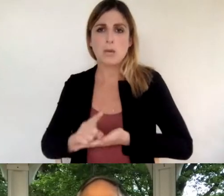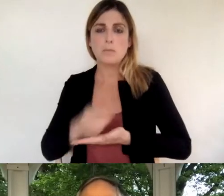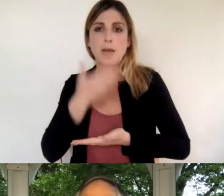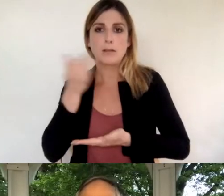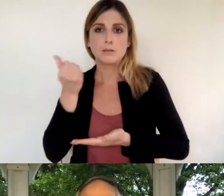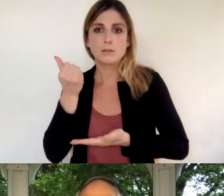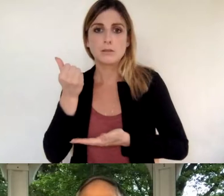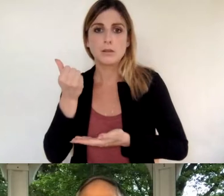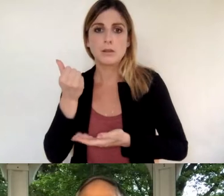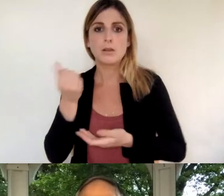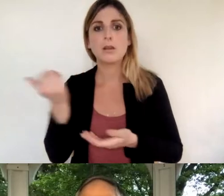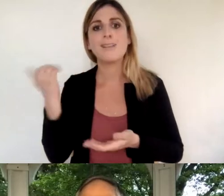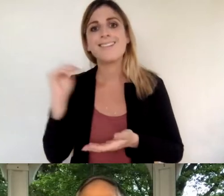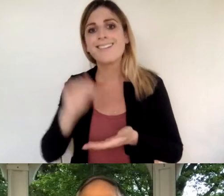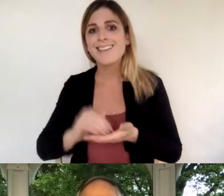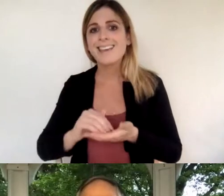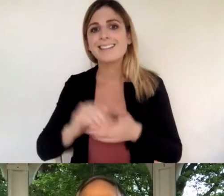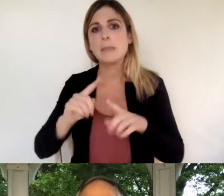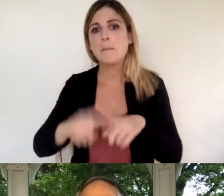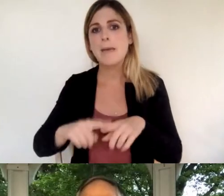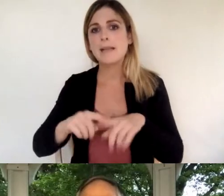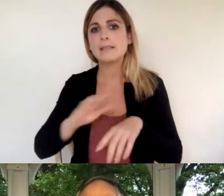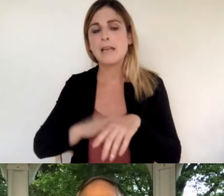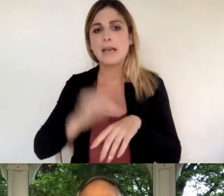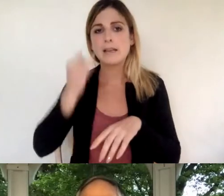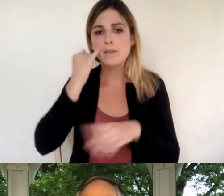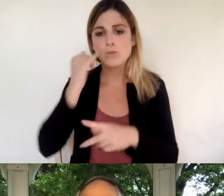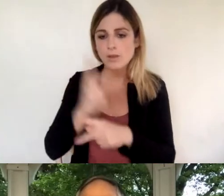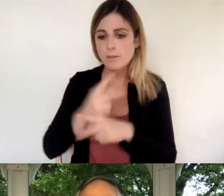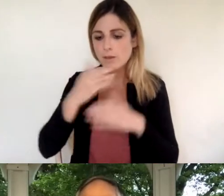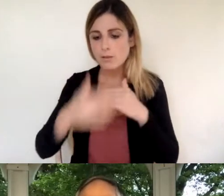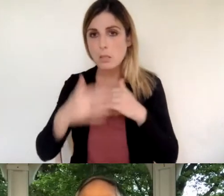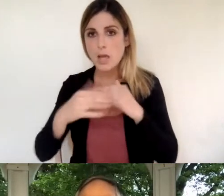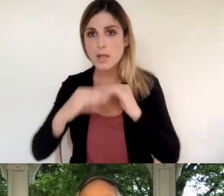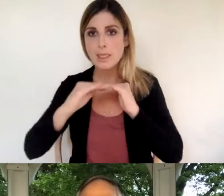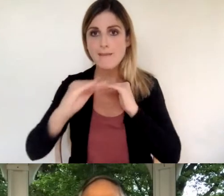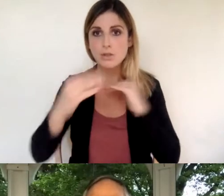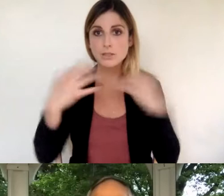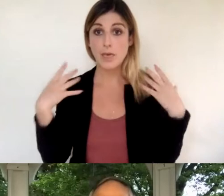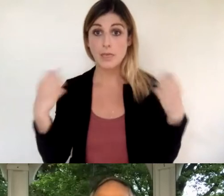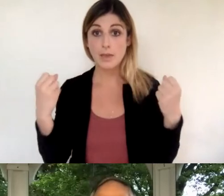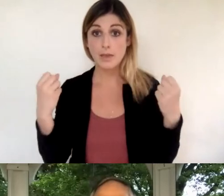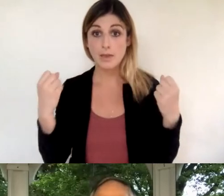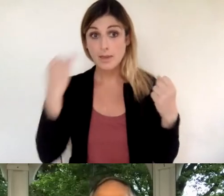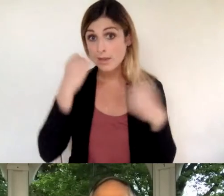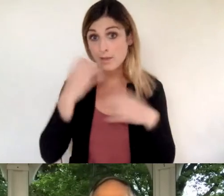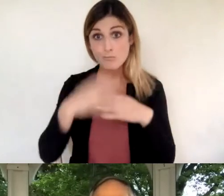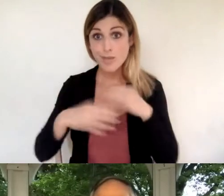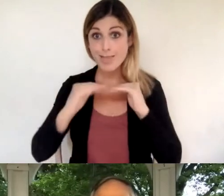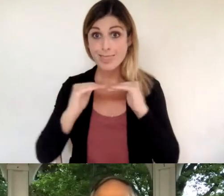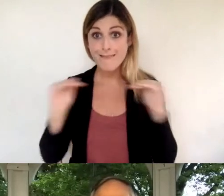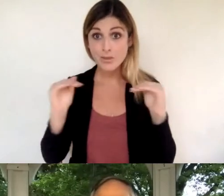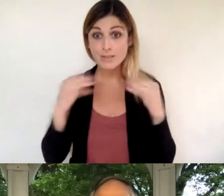but again, I mean, mostly it's about if you're maintaining blood levels of vitamin D. If your vitamin D blood levels are healthy, then whatever you're doing is fine.